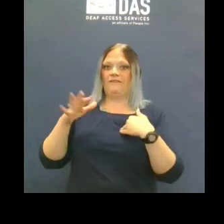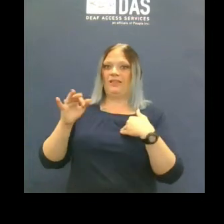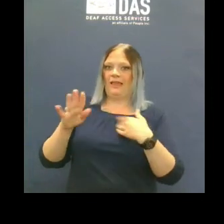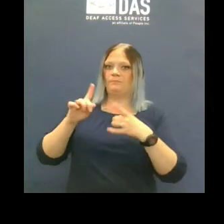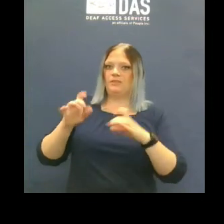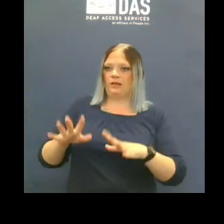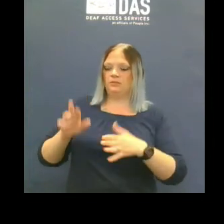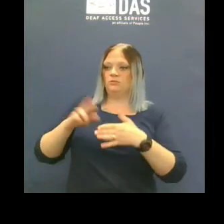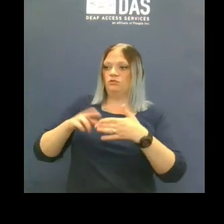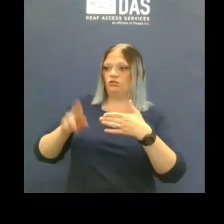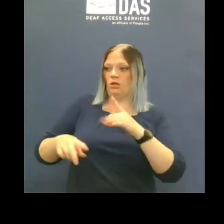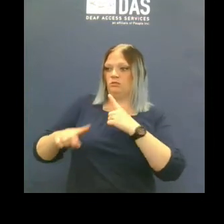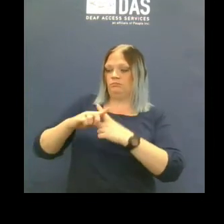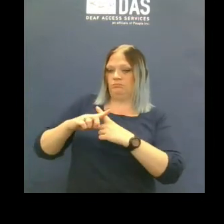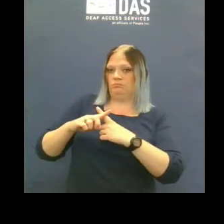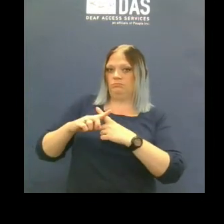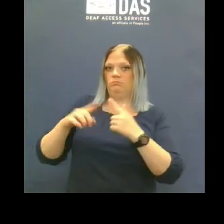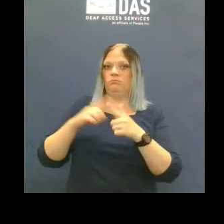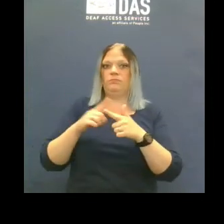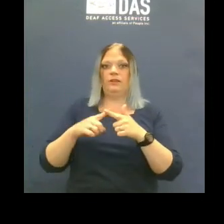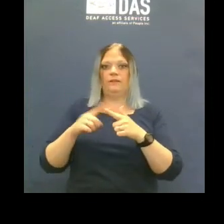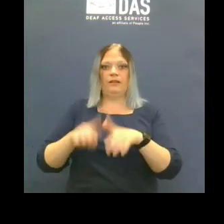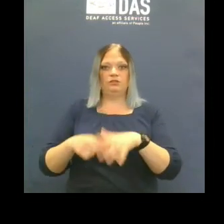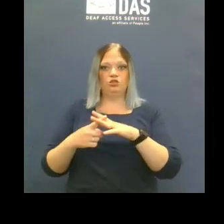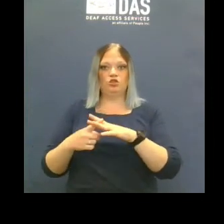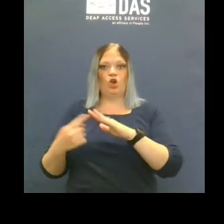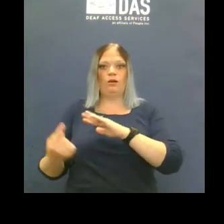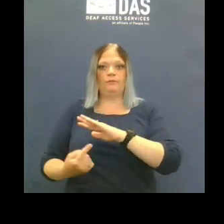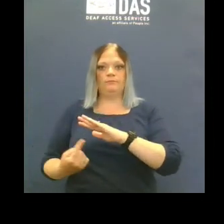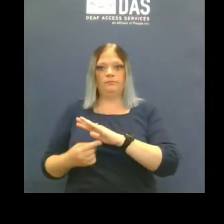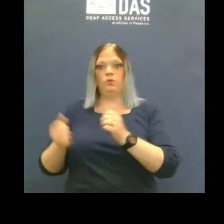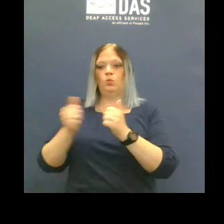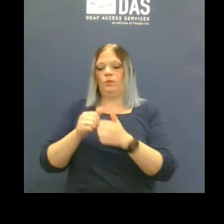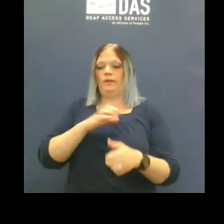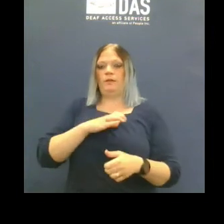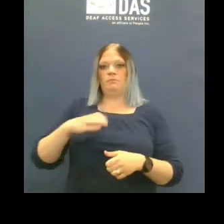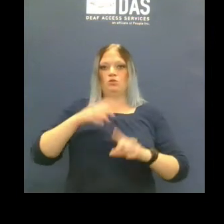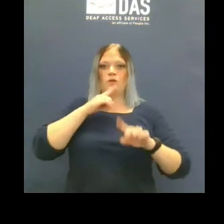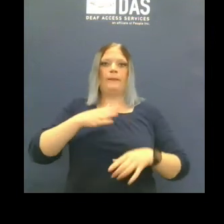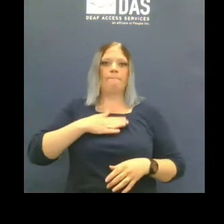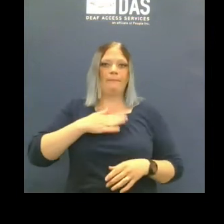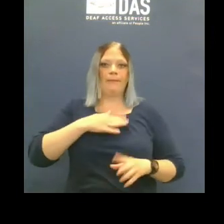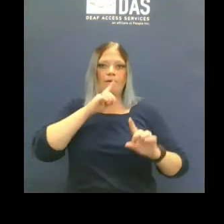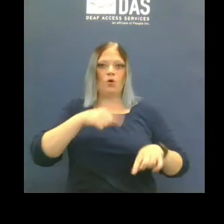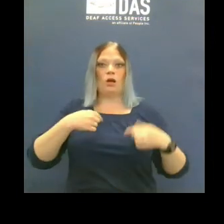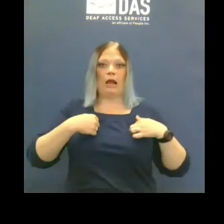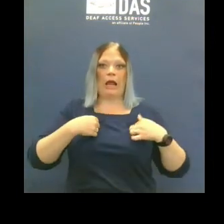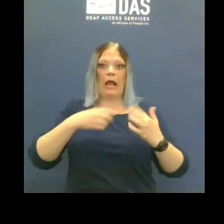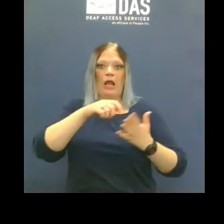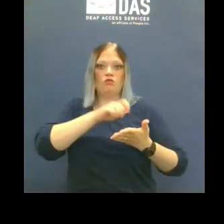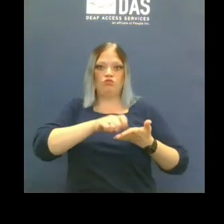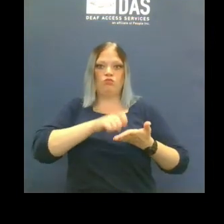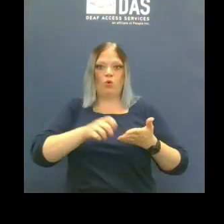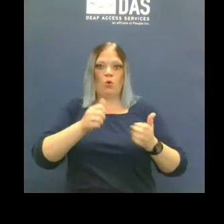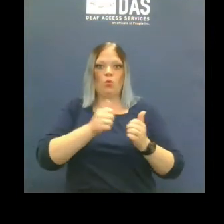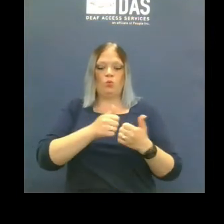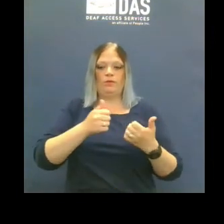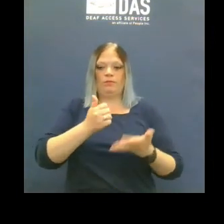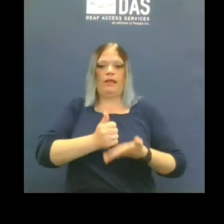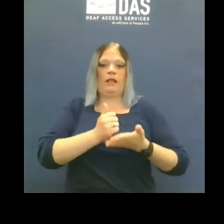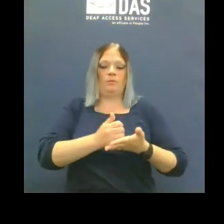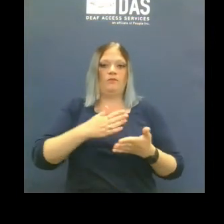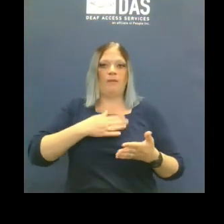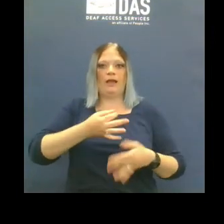test, is placed under isolation through a commissioner's order. So my order, and I wrote it with the help of my epidemiology